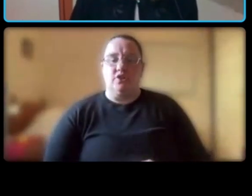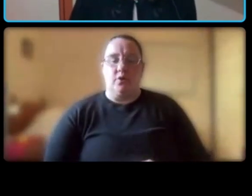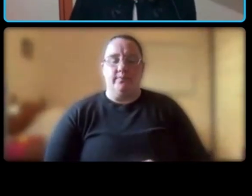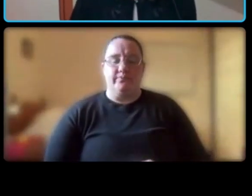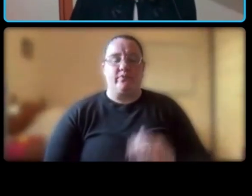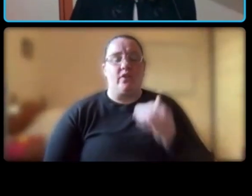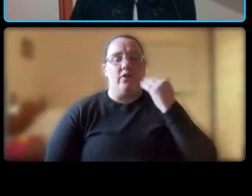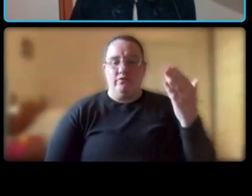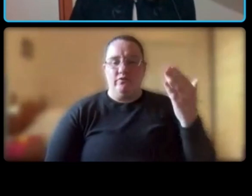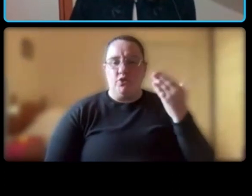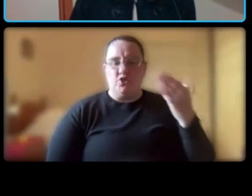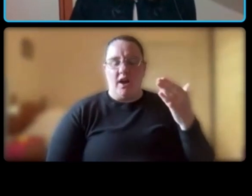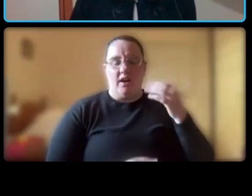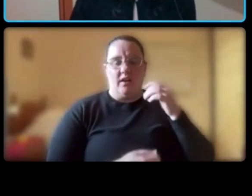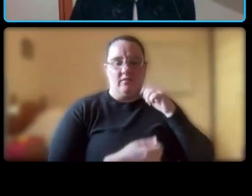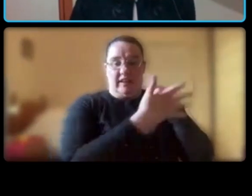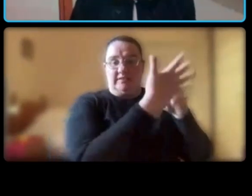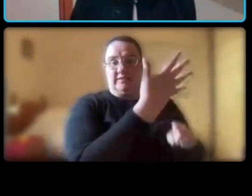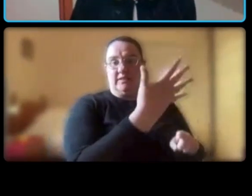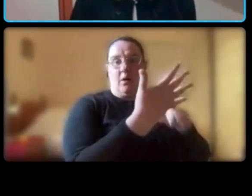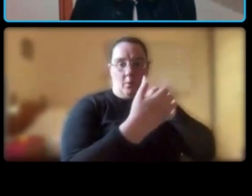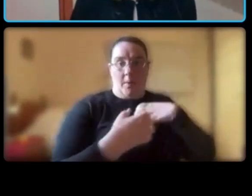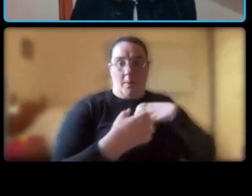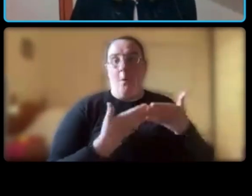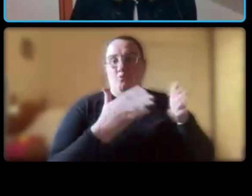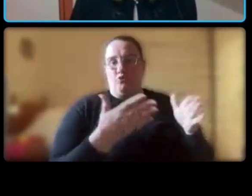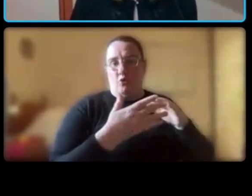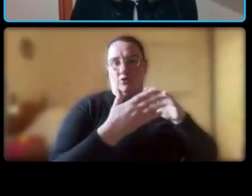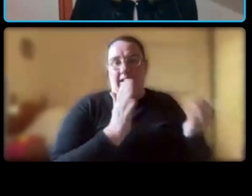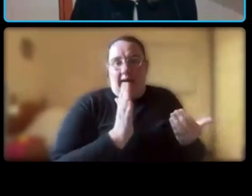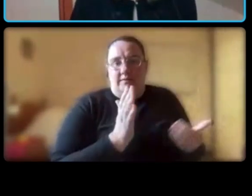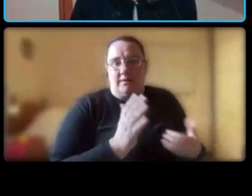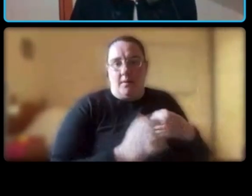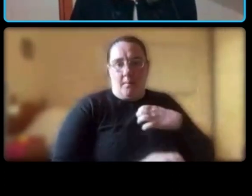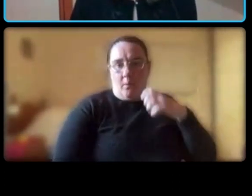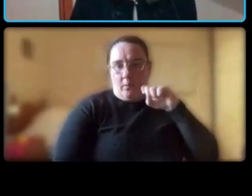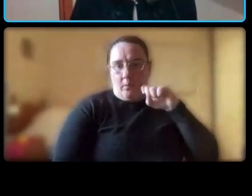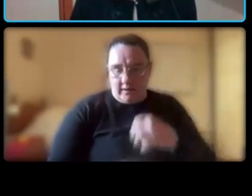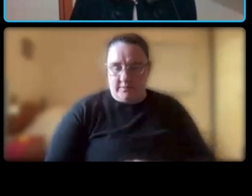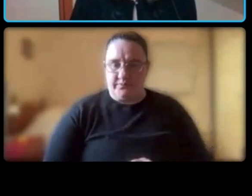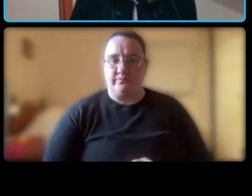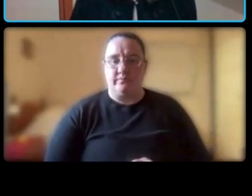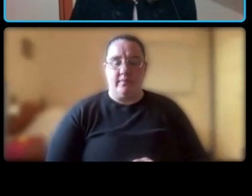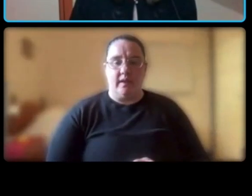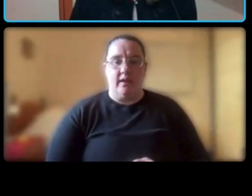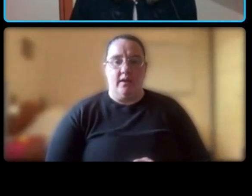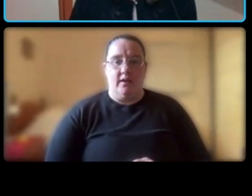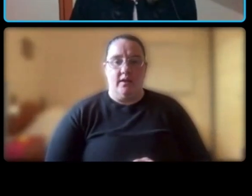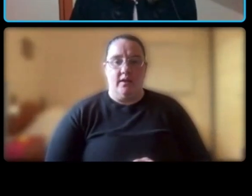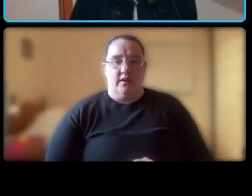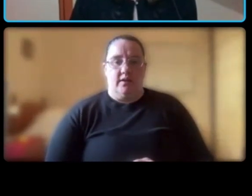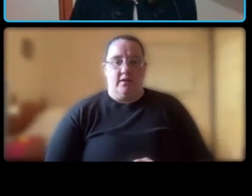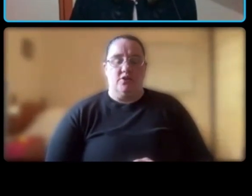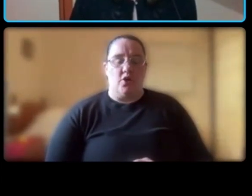that in the future. The person who makes the disclosure will have to have reasonable grounds to suspect that an aged